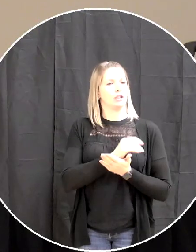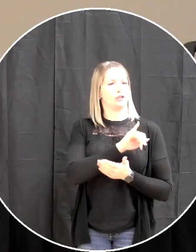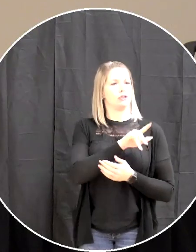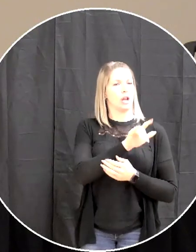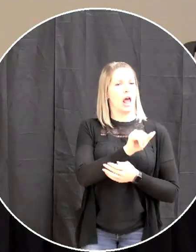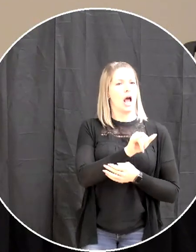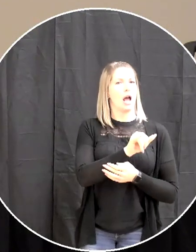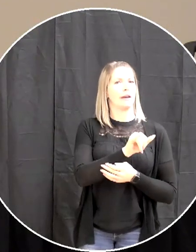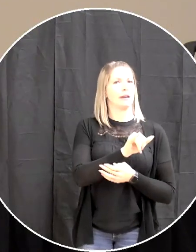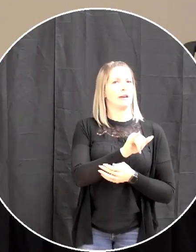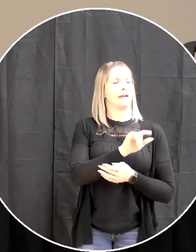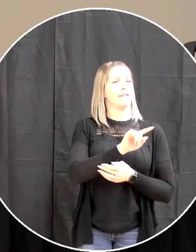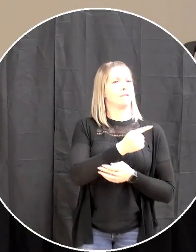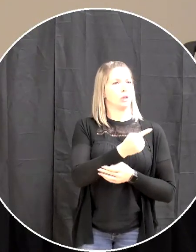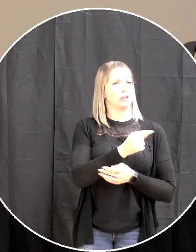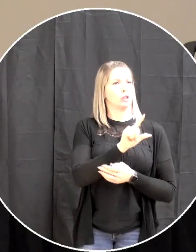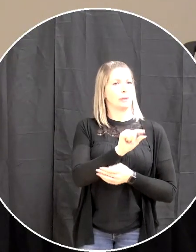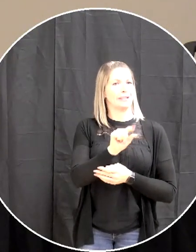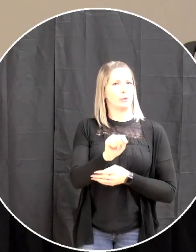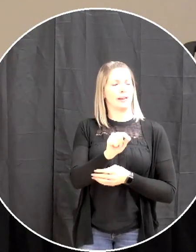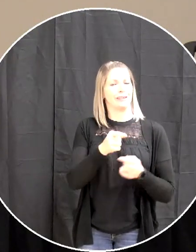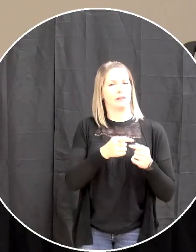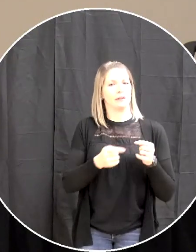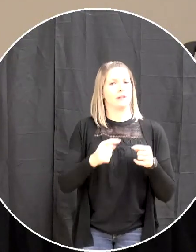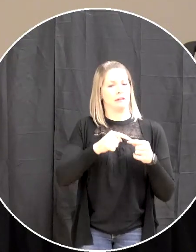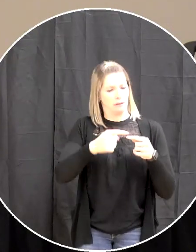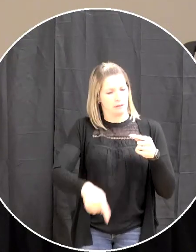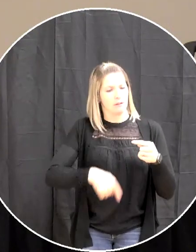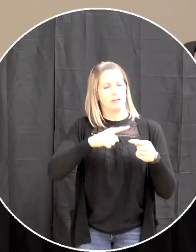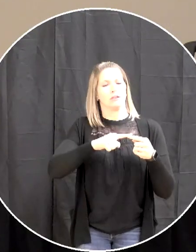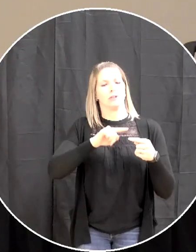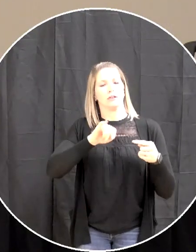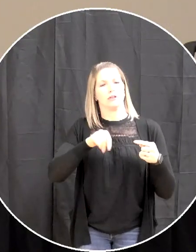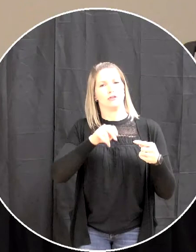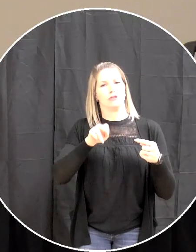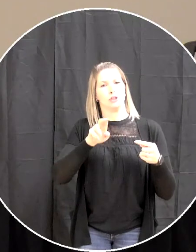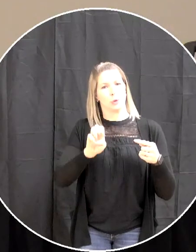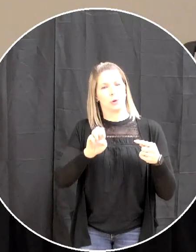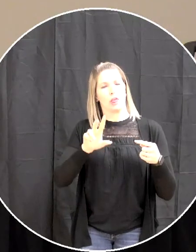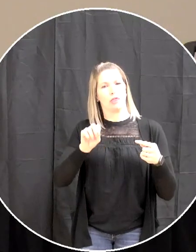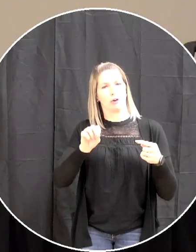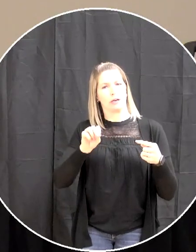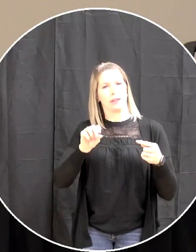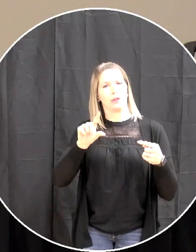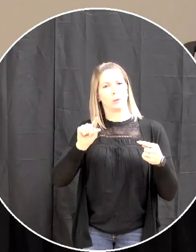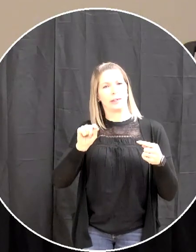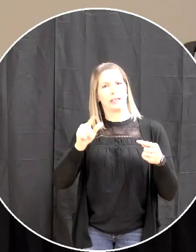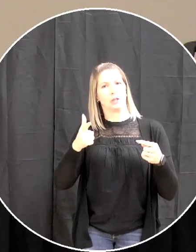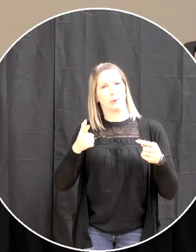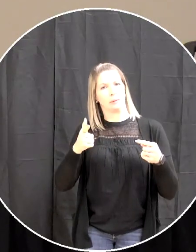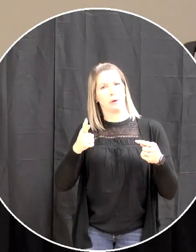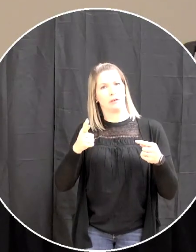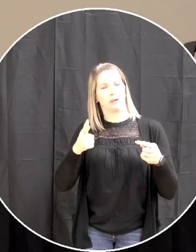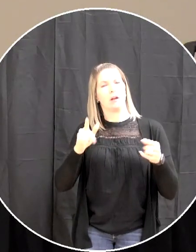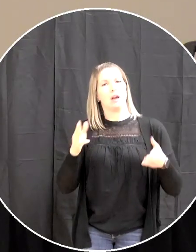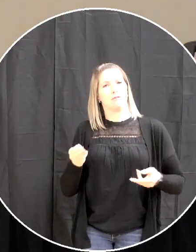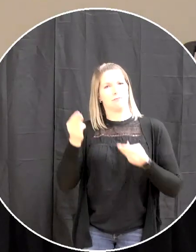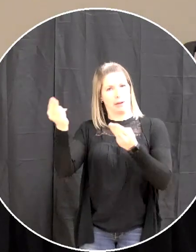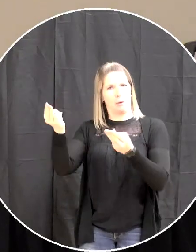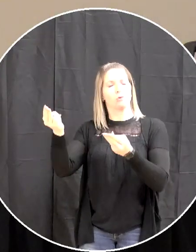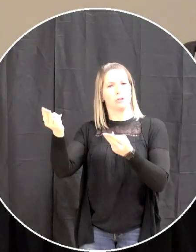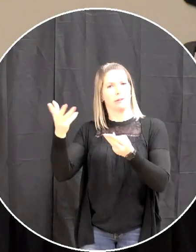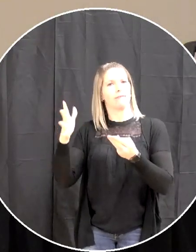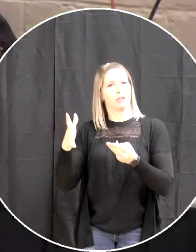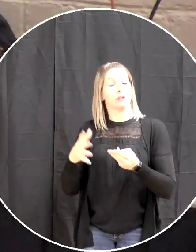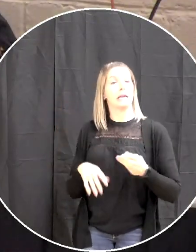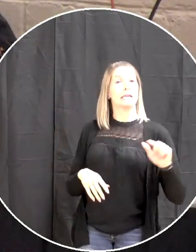1st, 2020 to June 30th, 2021, as recommended by the Finance and Operations Committee. So moved. Can I get a seconder